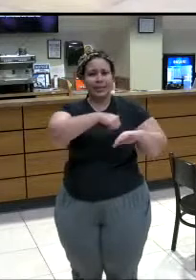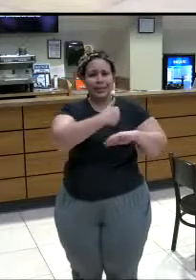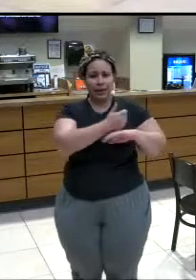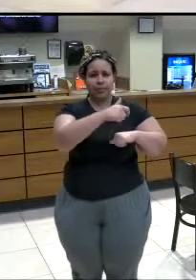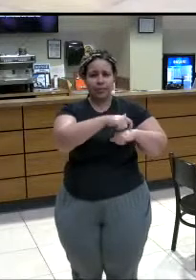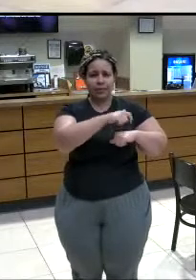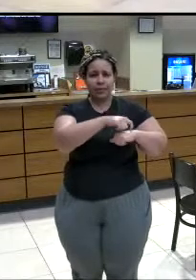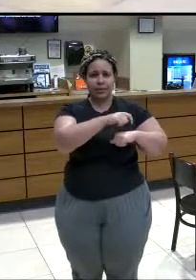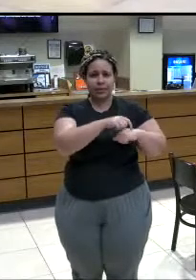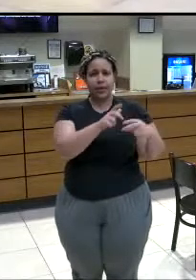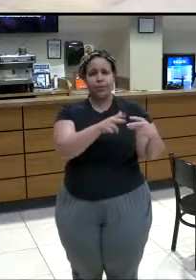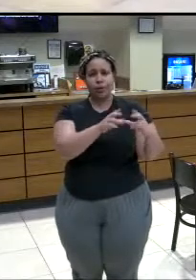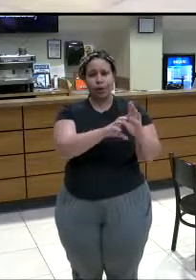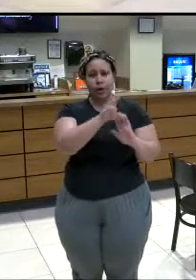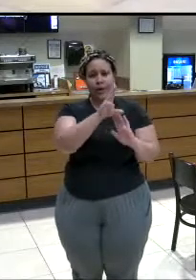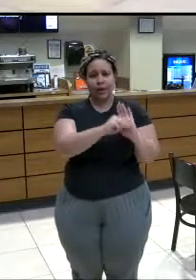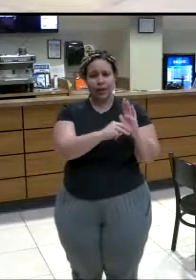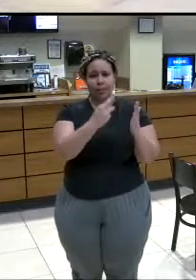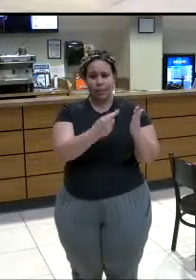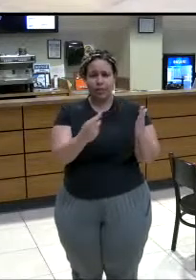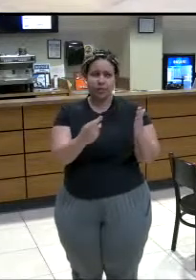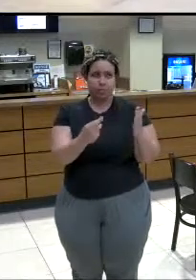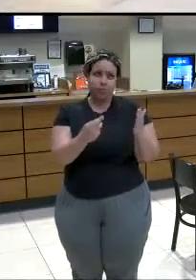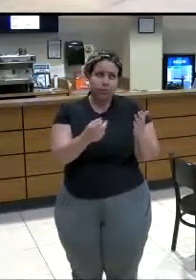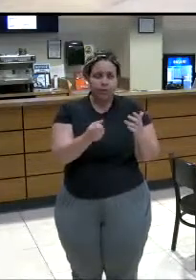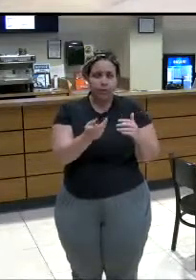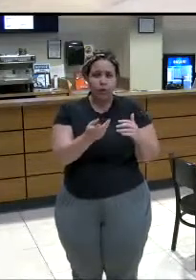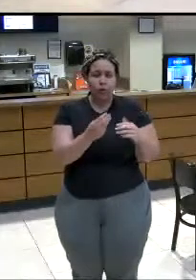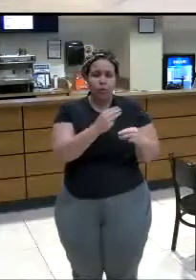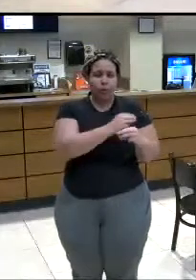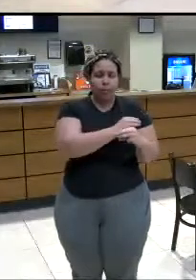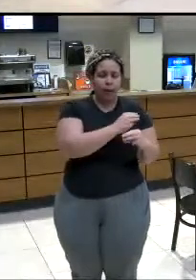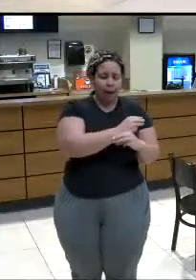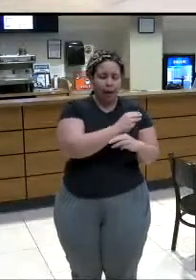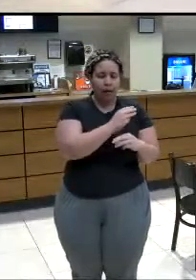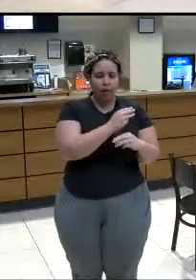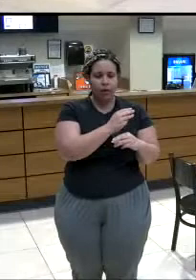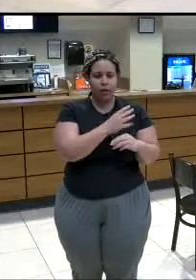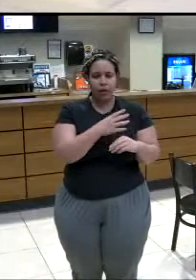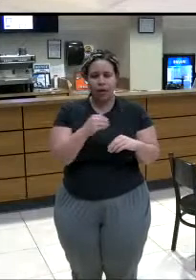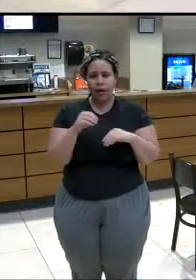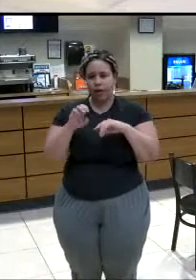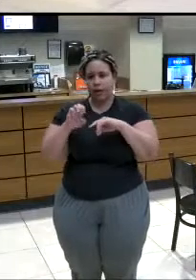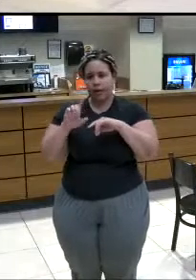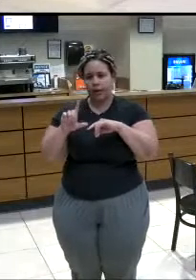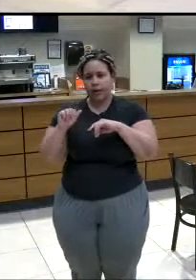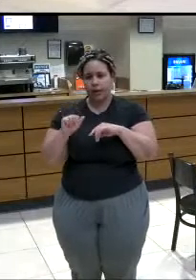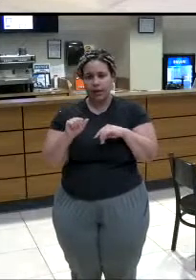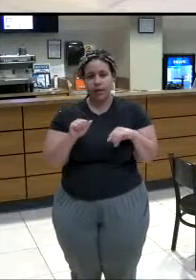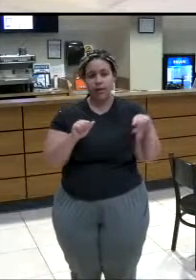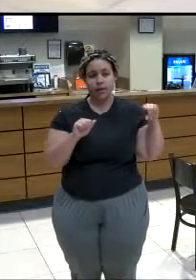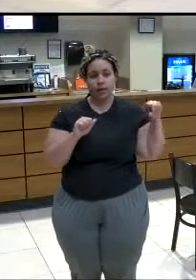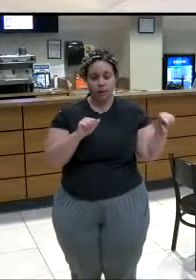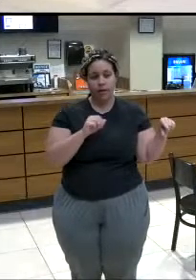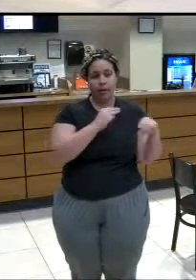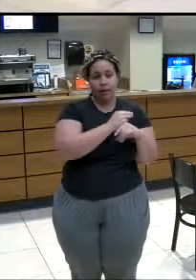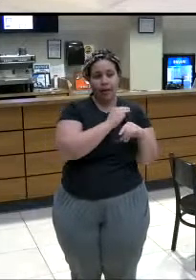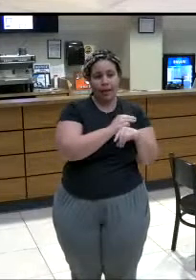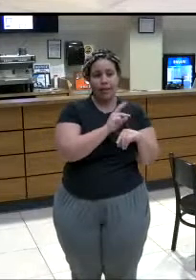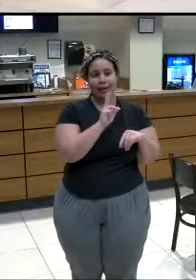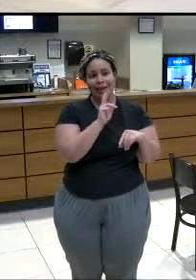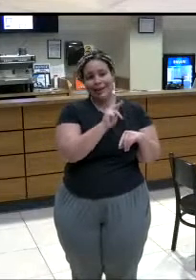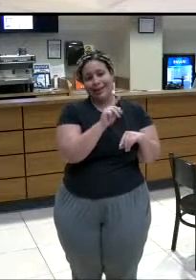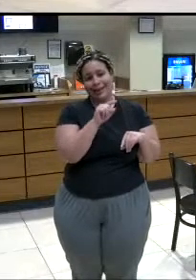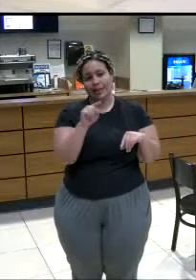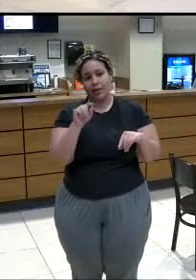curriculum resources, or a couple of curriculum resources, math and ELA. So math, K-5